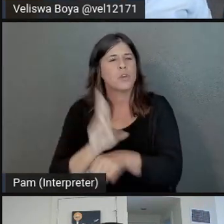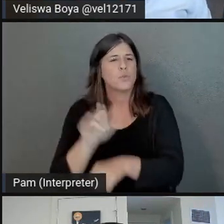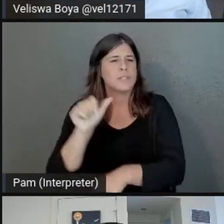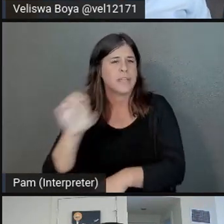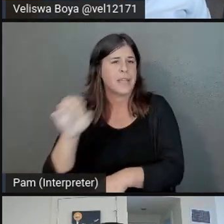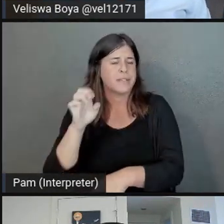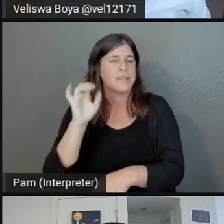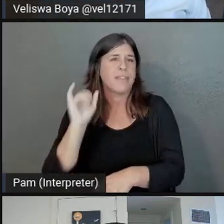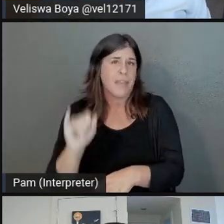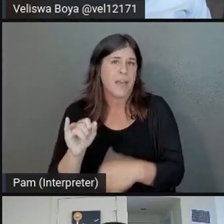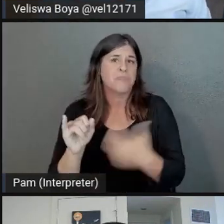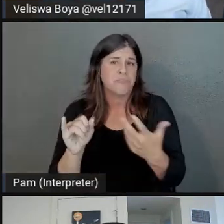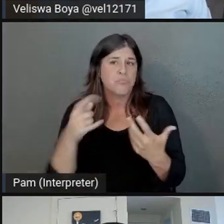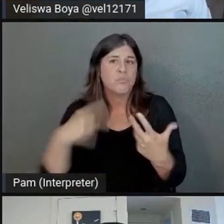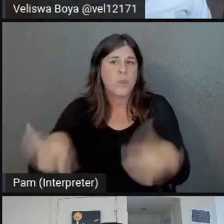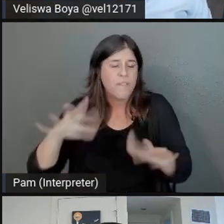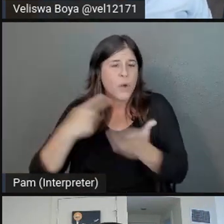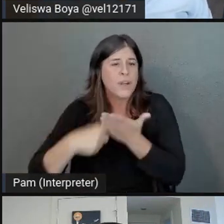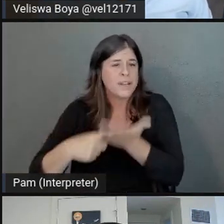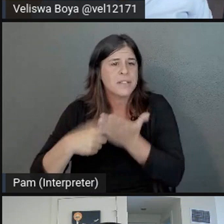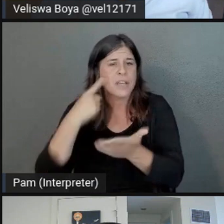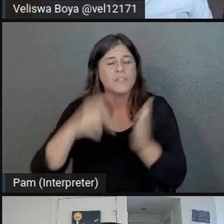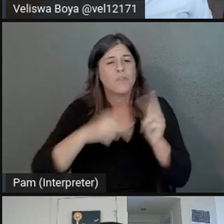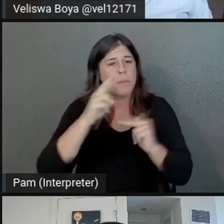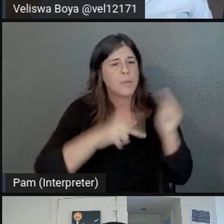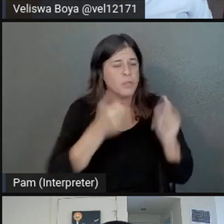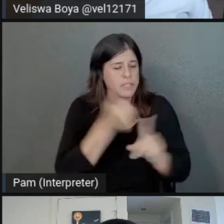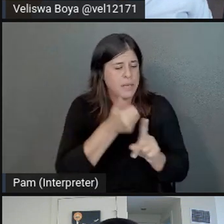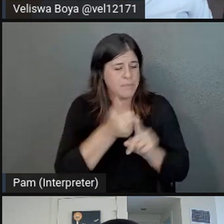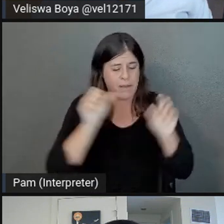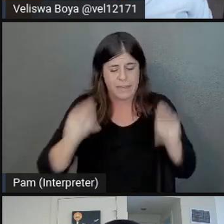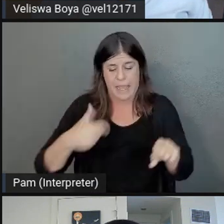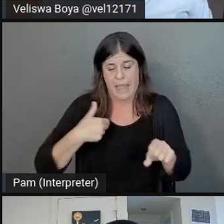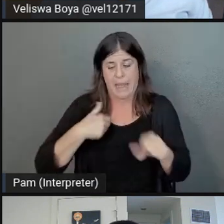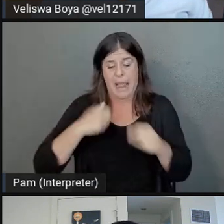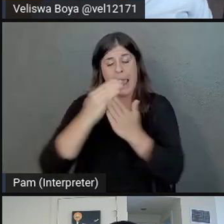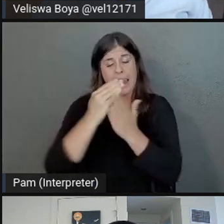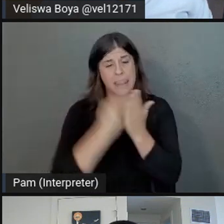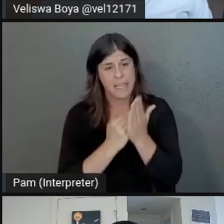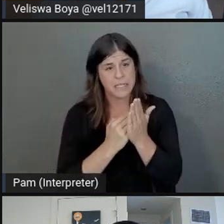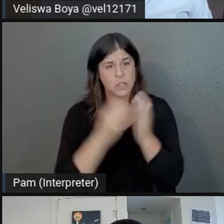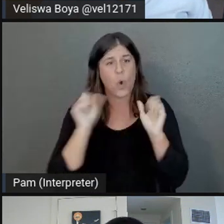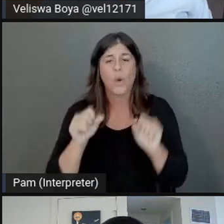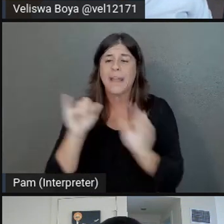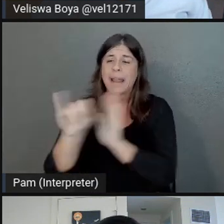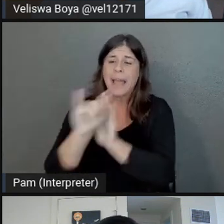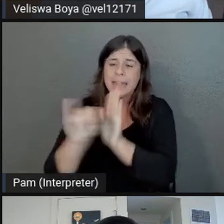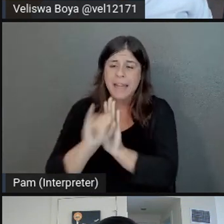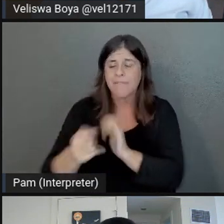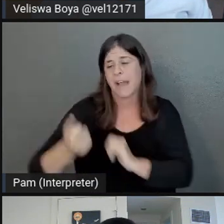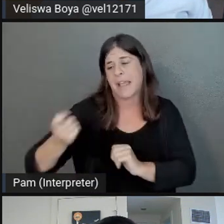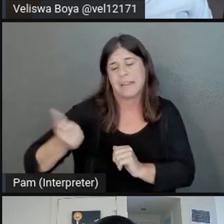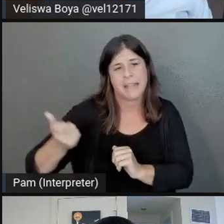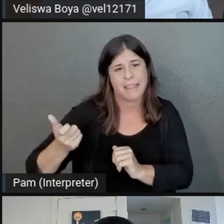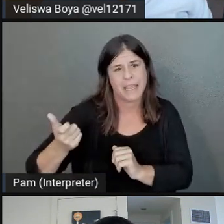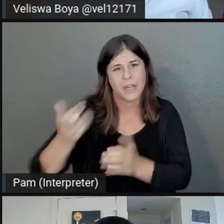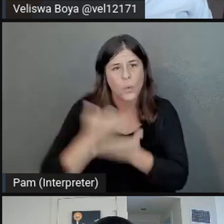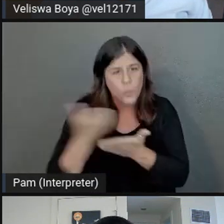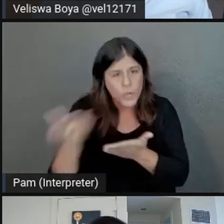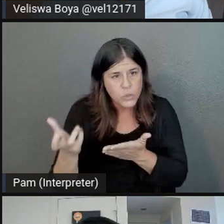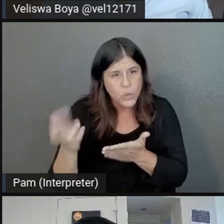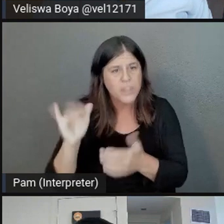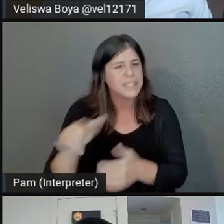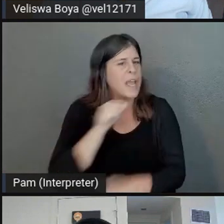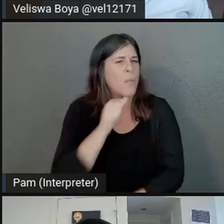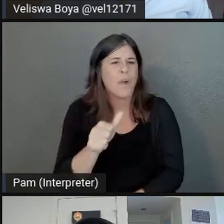which we discussed for builders, which is, can I list or can I identify and delete resources that were